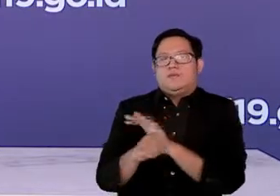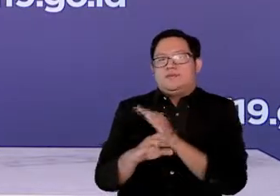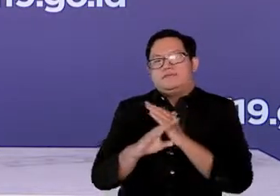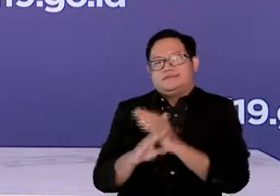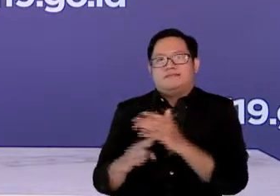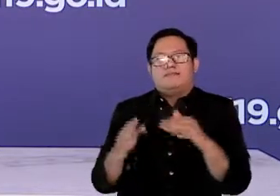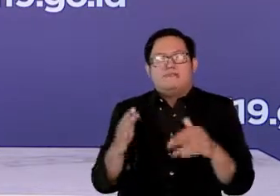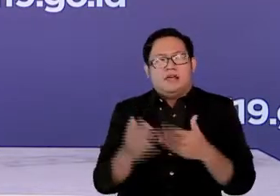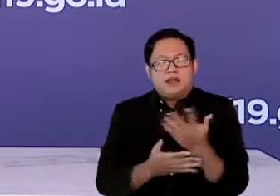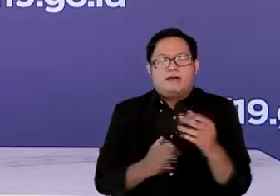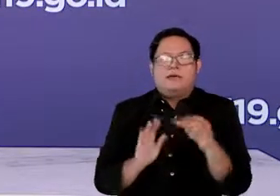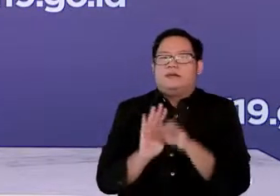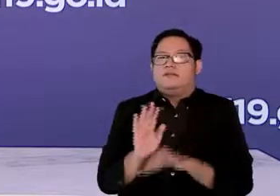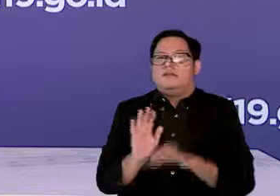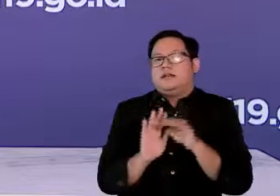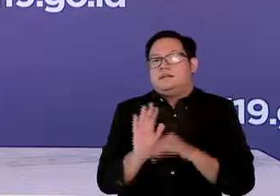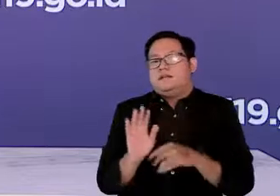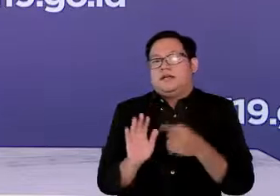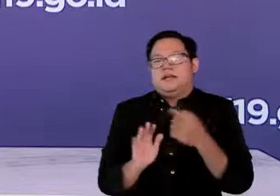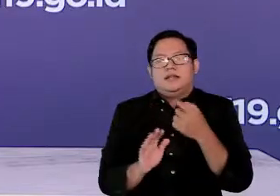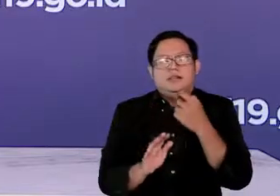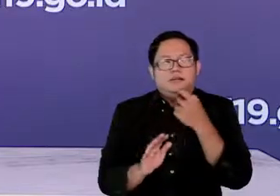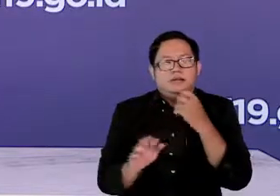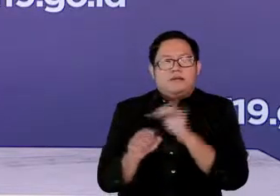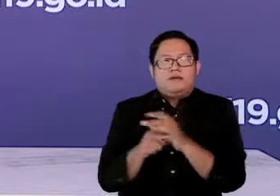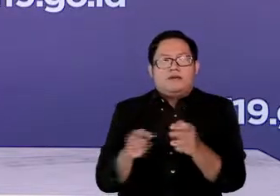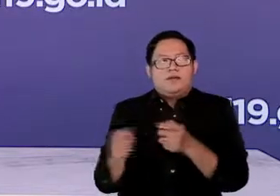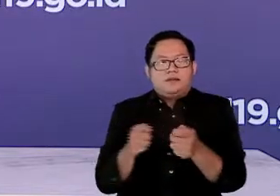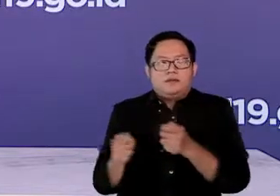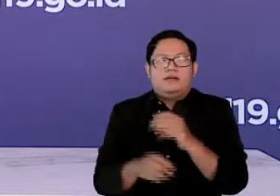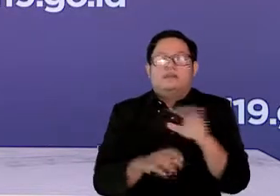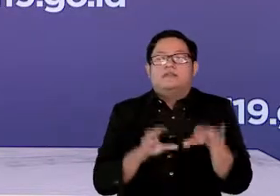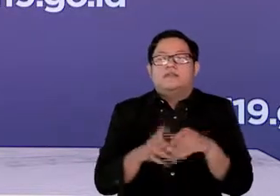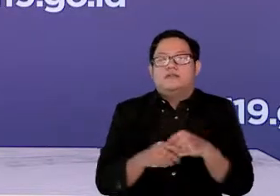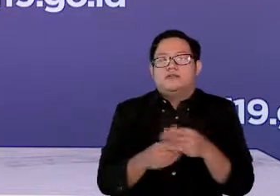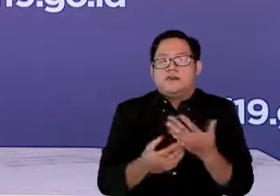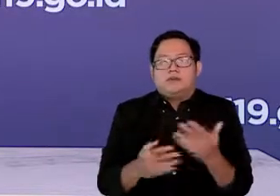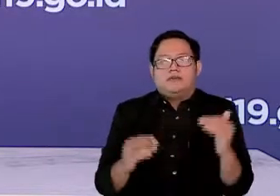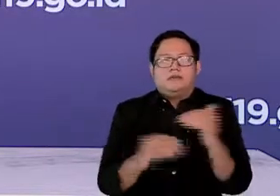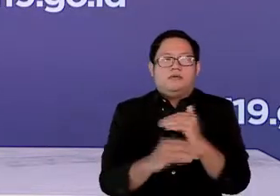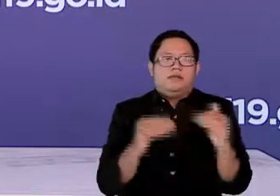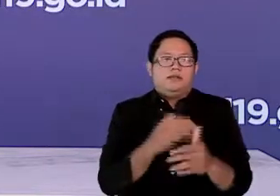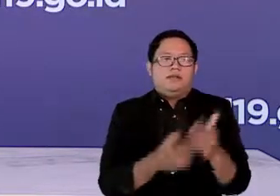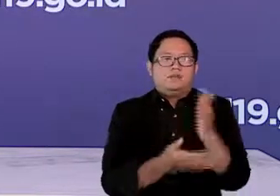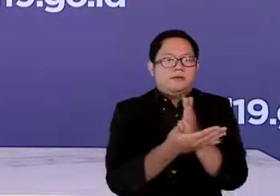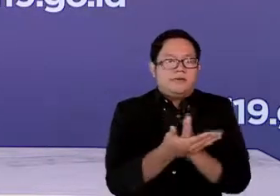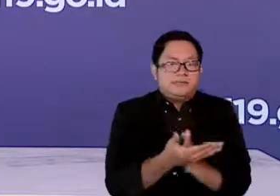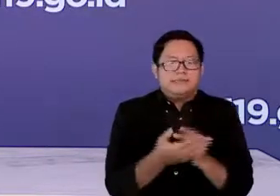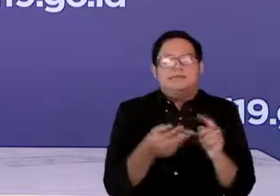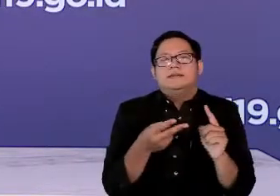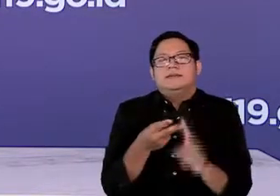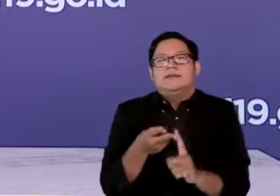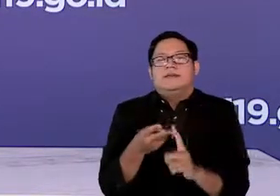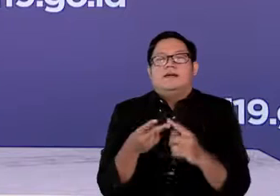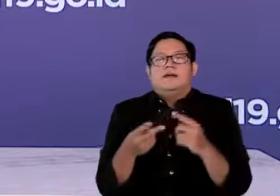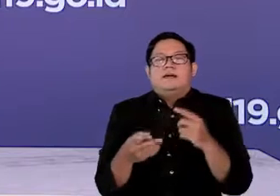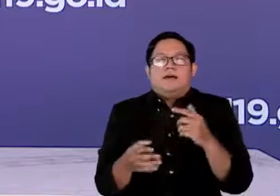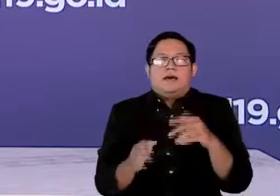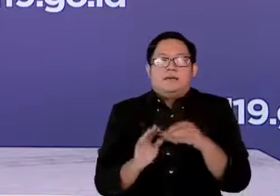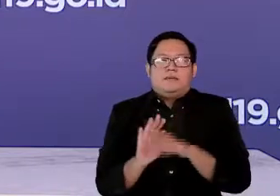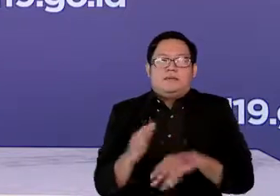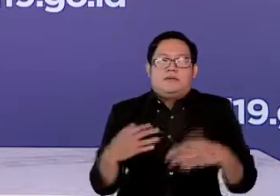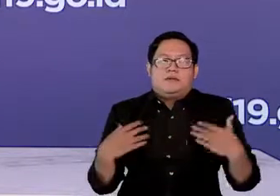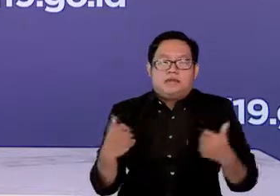policies to control COVID-19, such as regulating mobility and supervising the discipline of